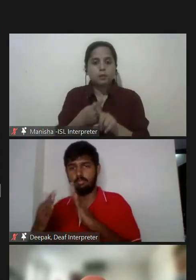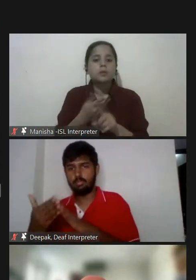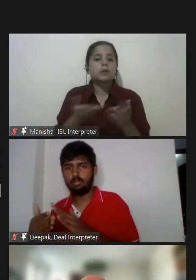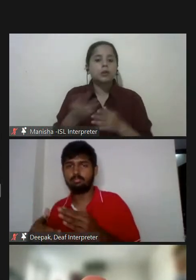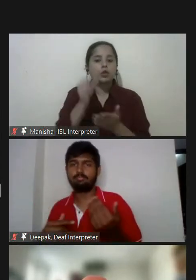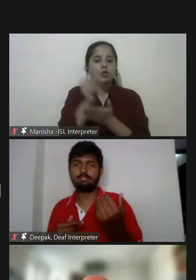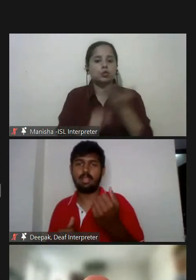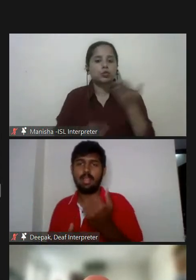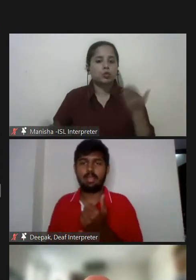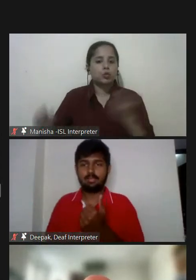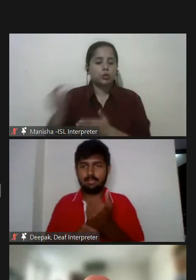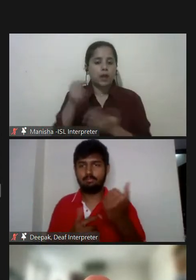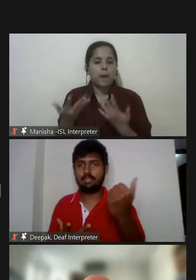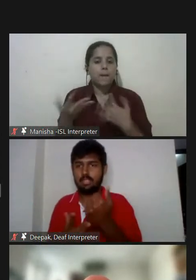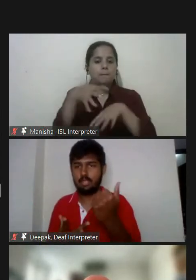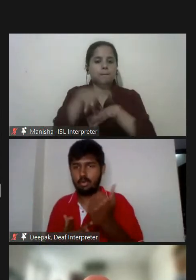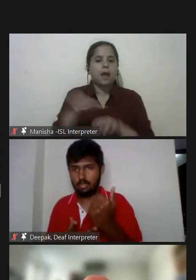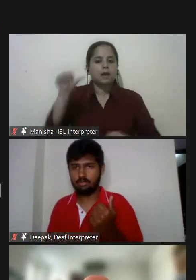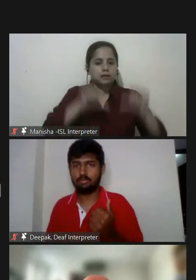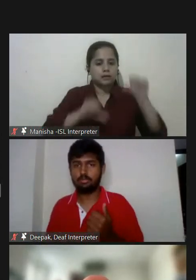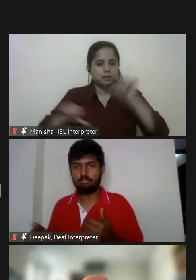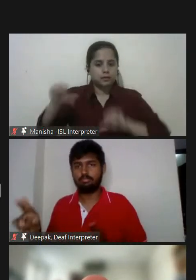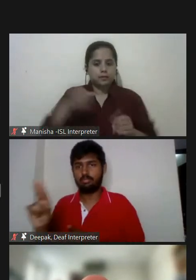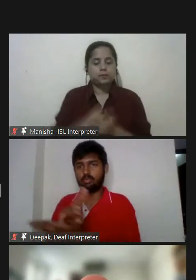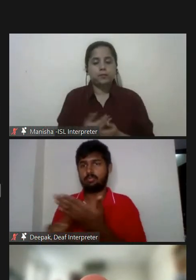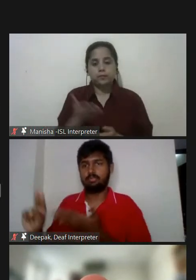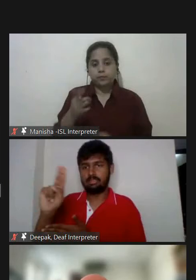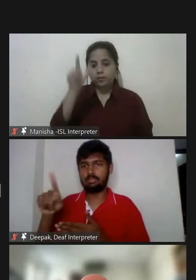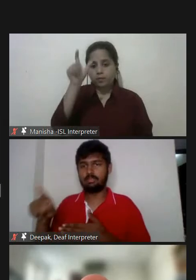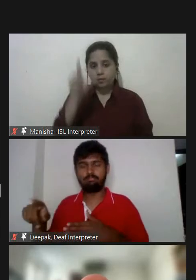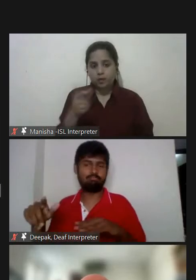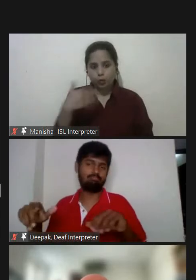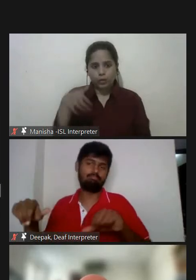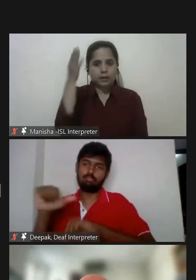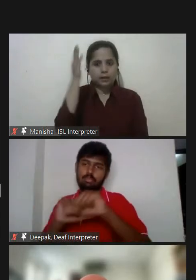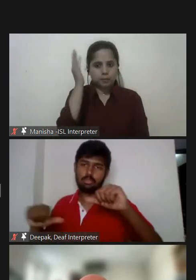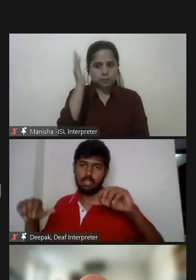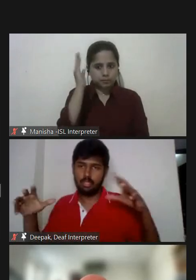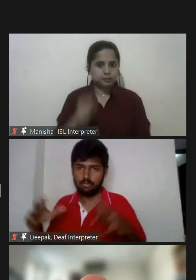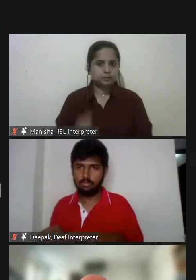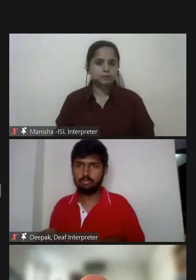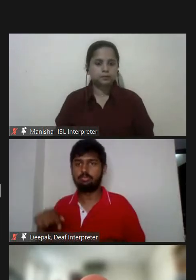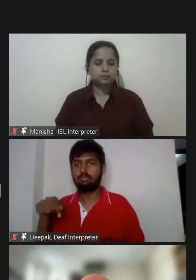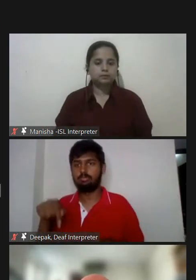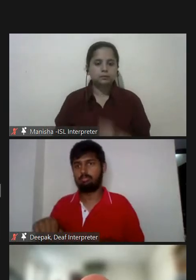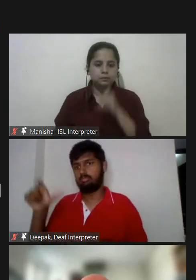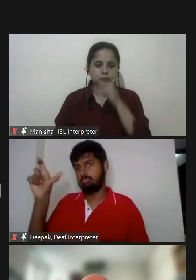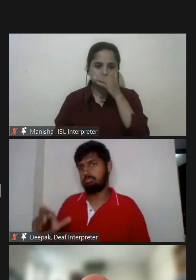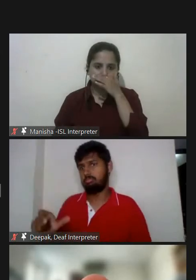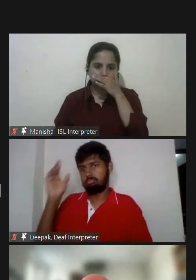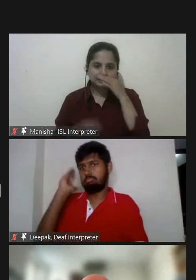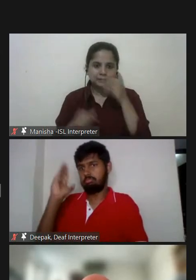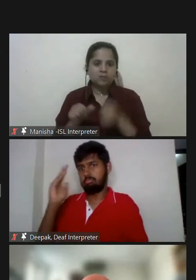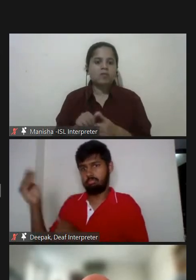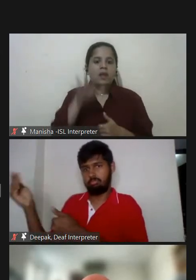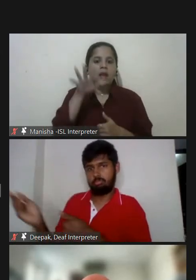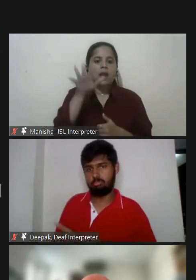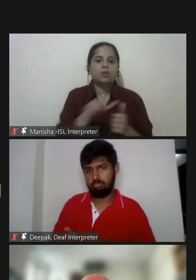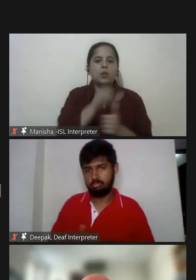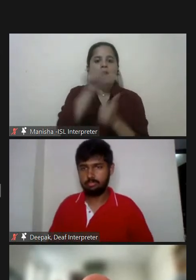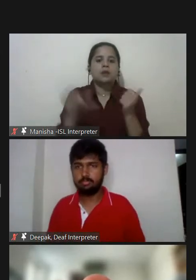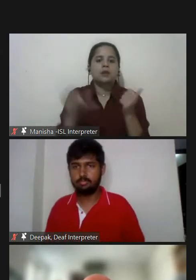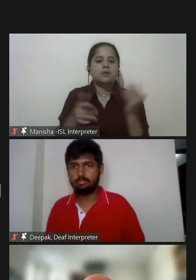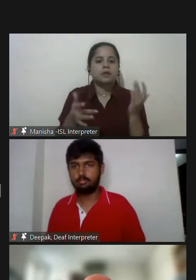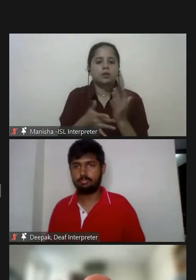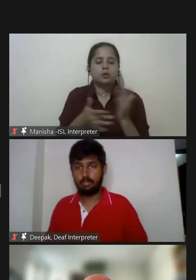of Applied Sciences. Dr. Luke will present on on access to assistive technology in